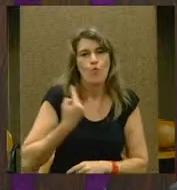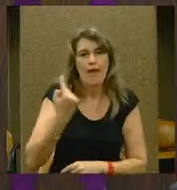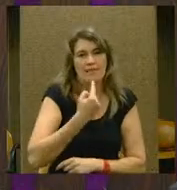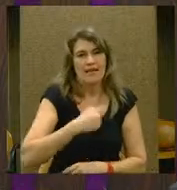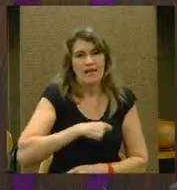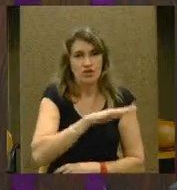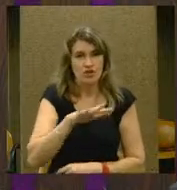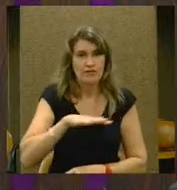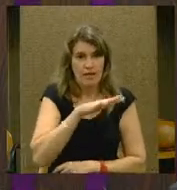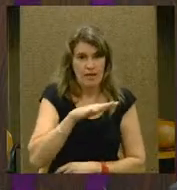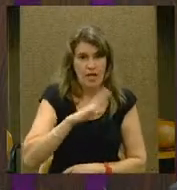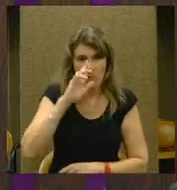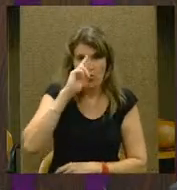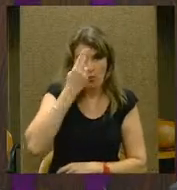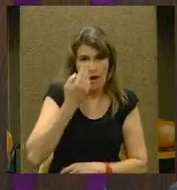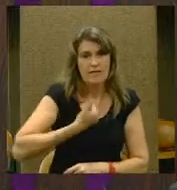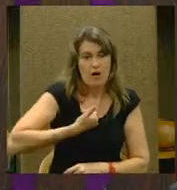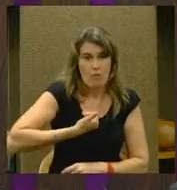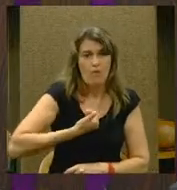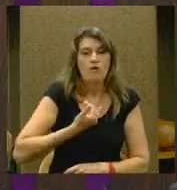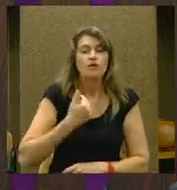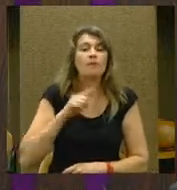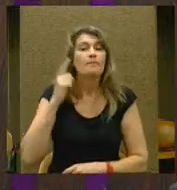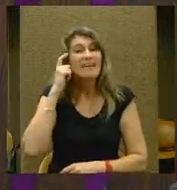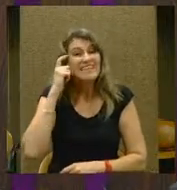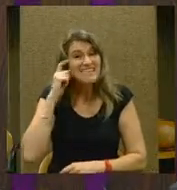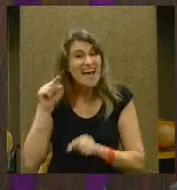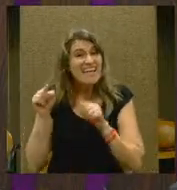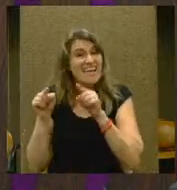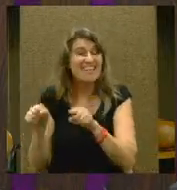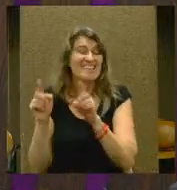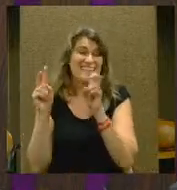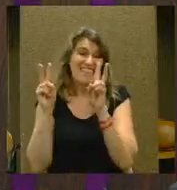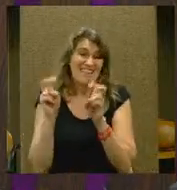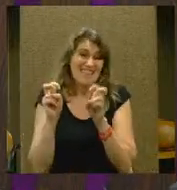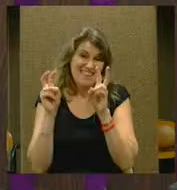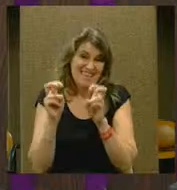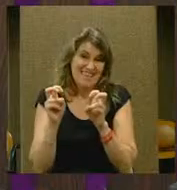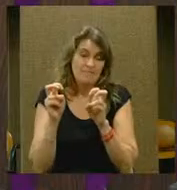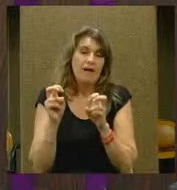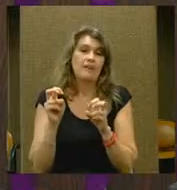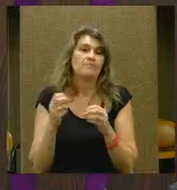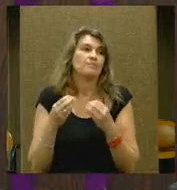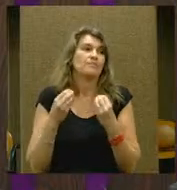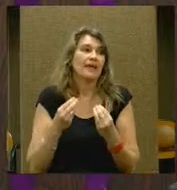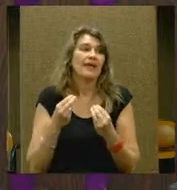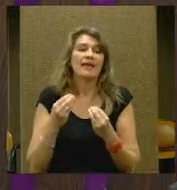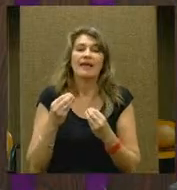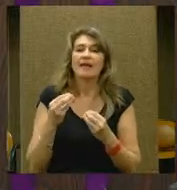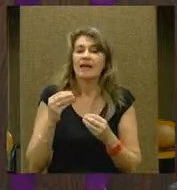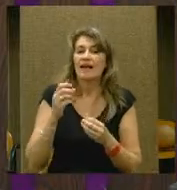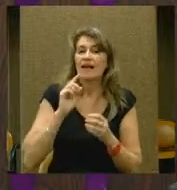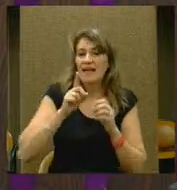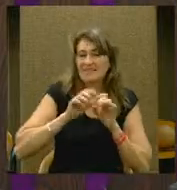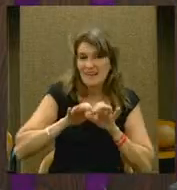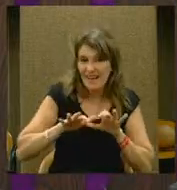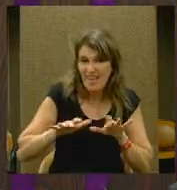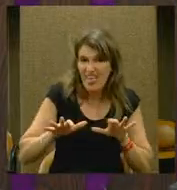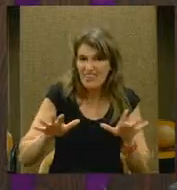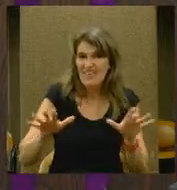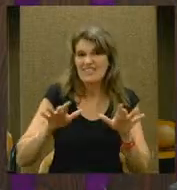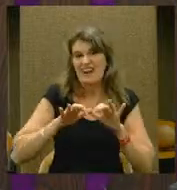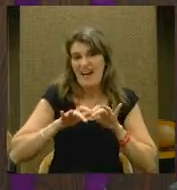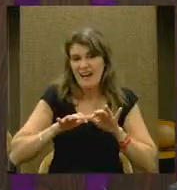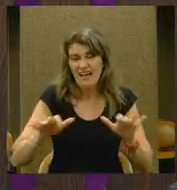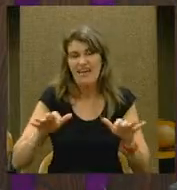how we think about drugs. So we have to think about these topics, not only regarding what we can